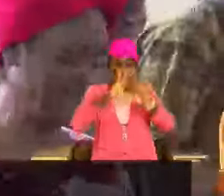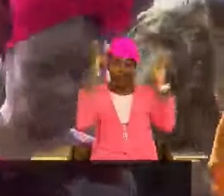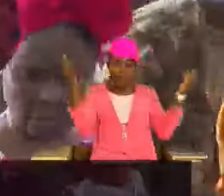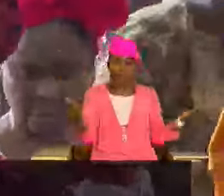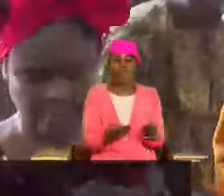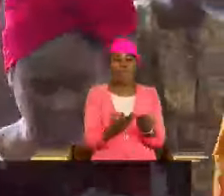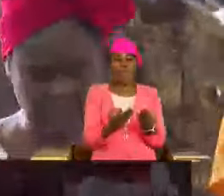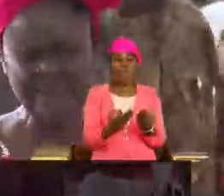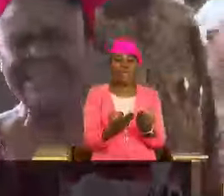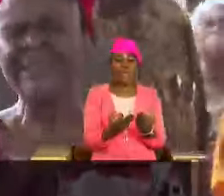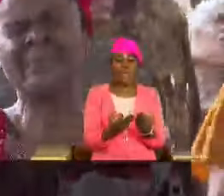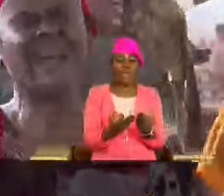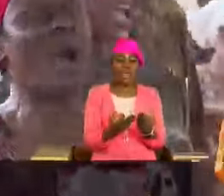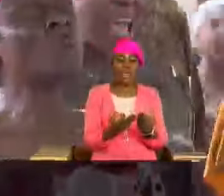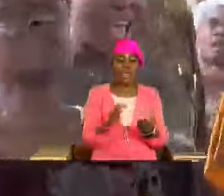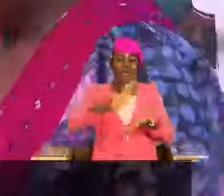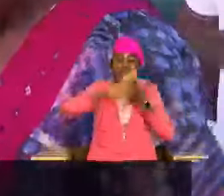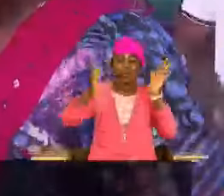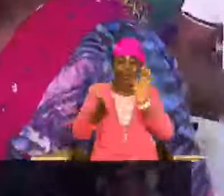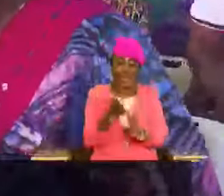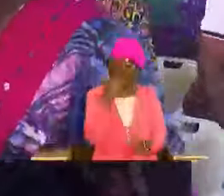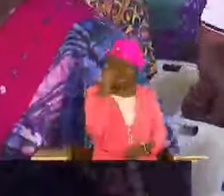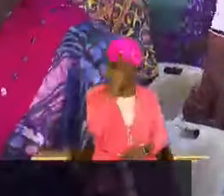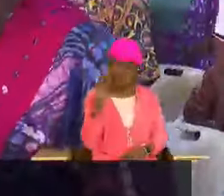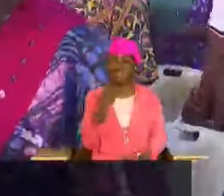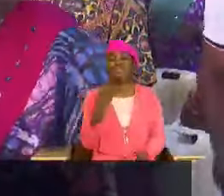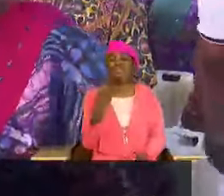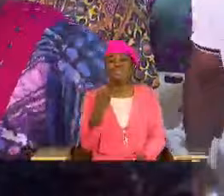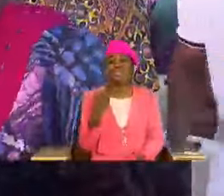again your voice is not loud